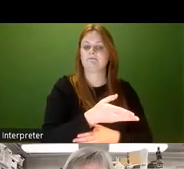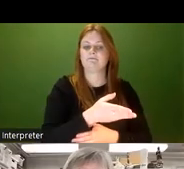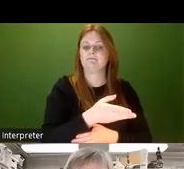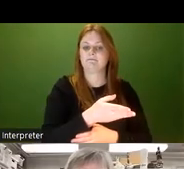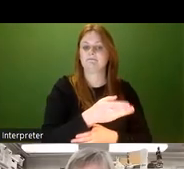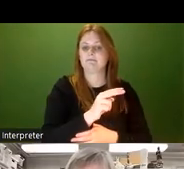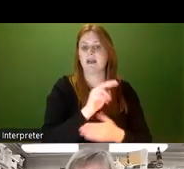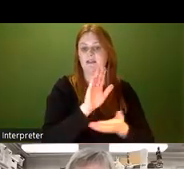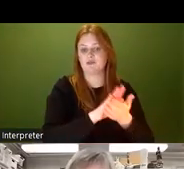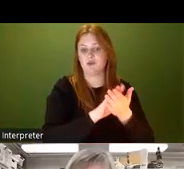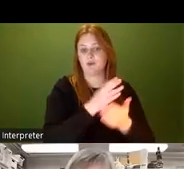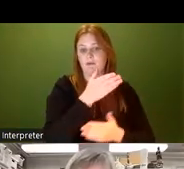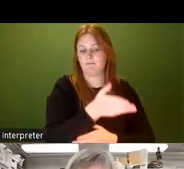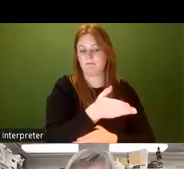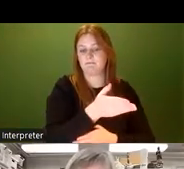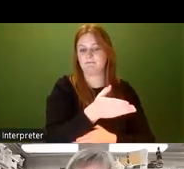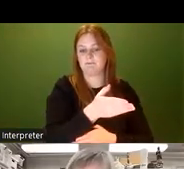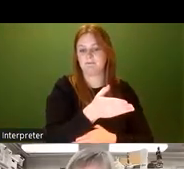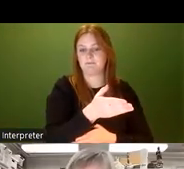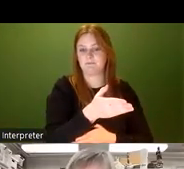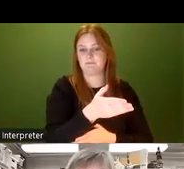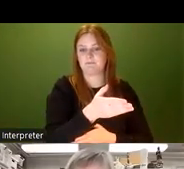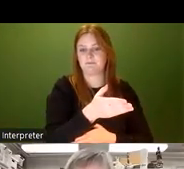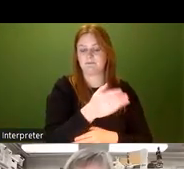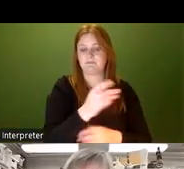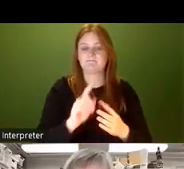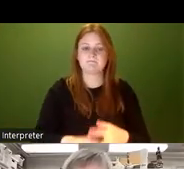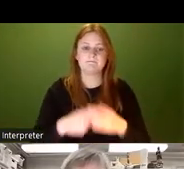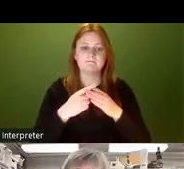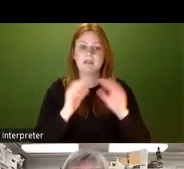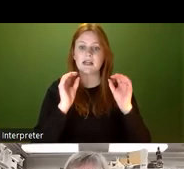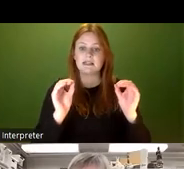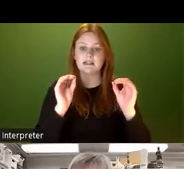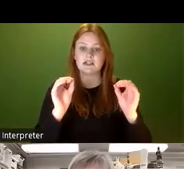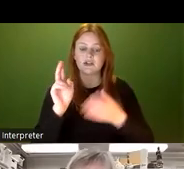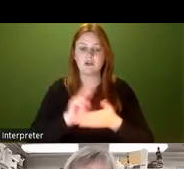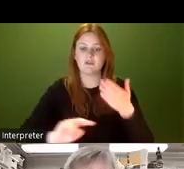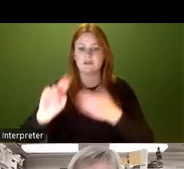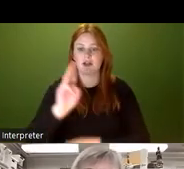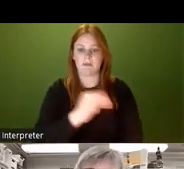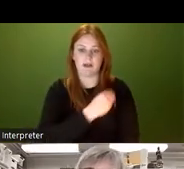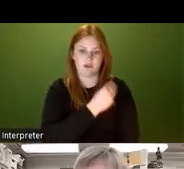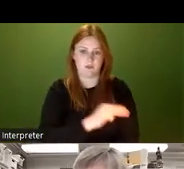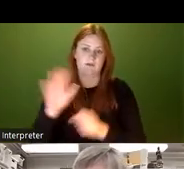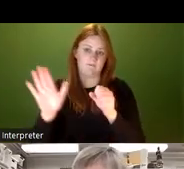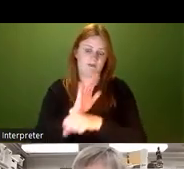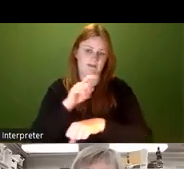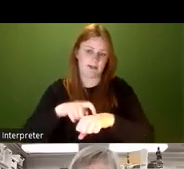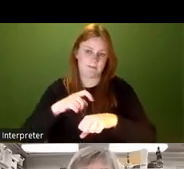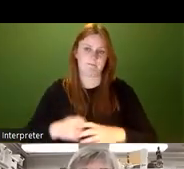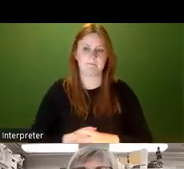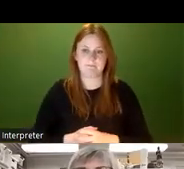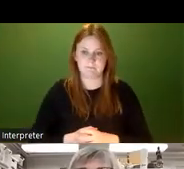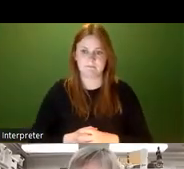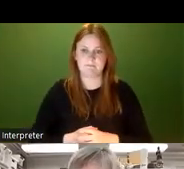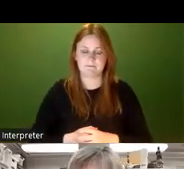NASCAD, shortly afterwards, I started teaching at the University of Manitoba full-time. So then, of